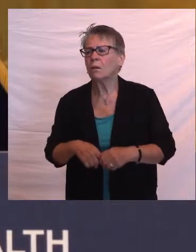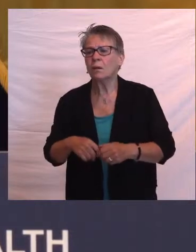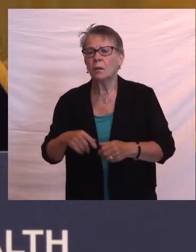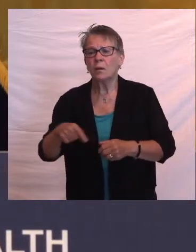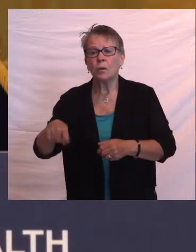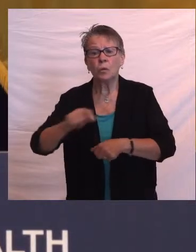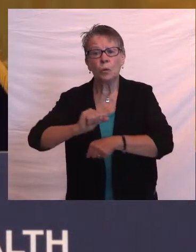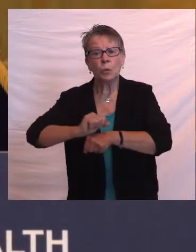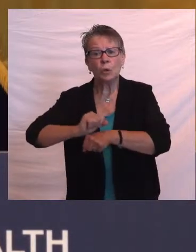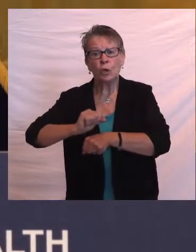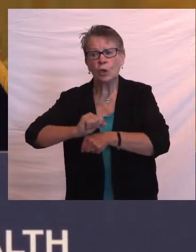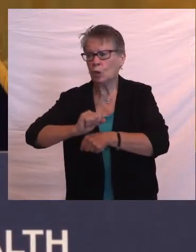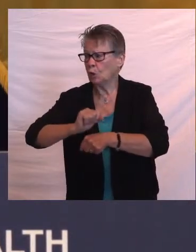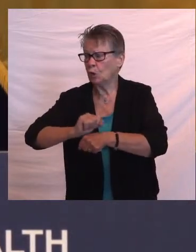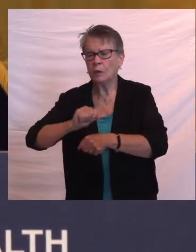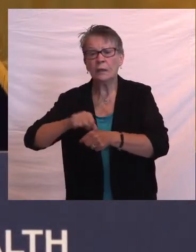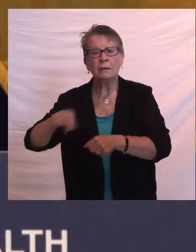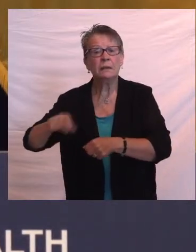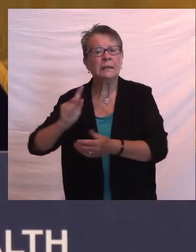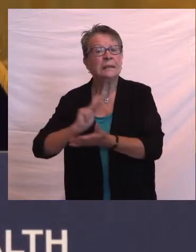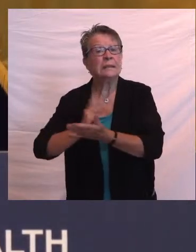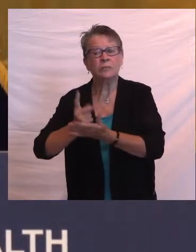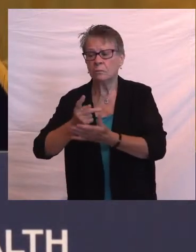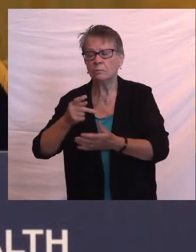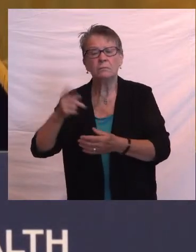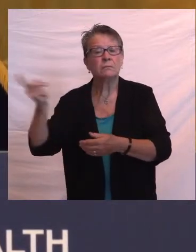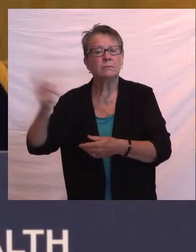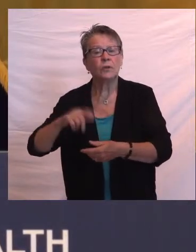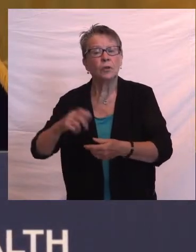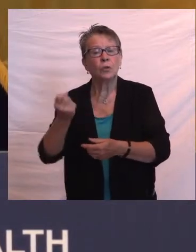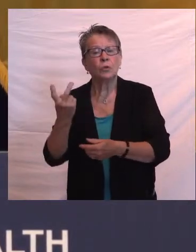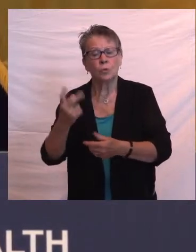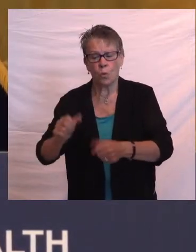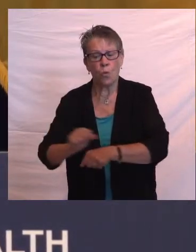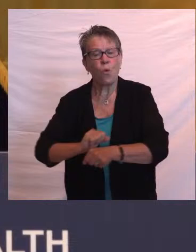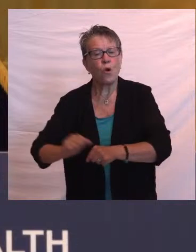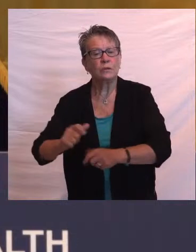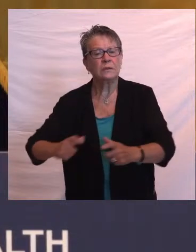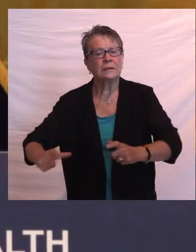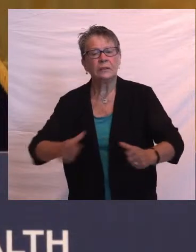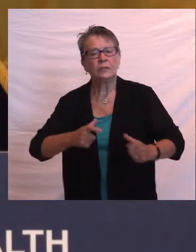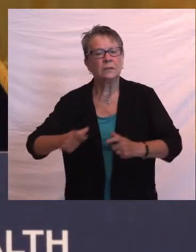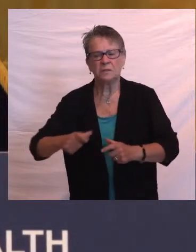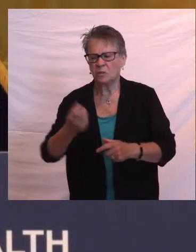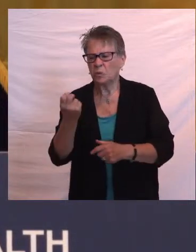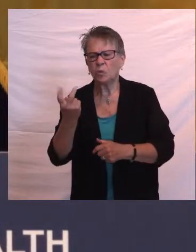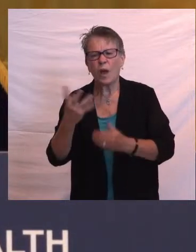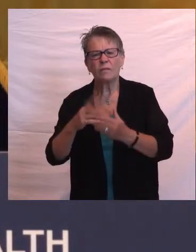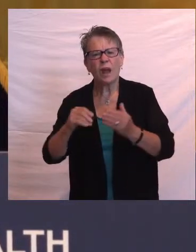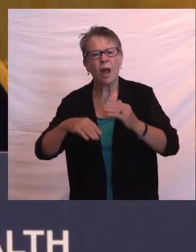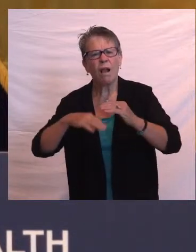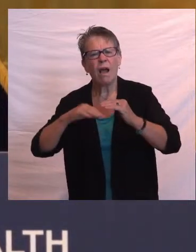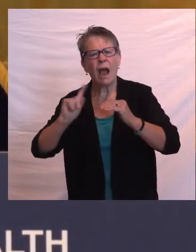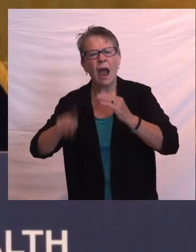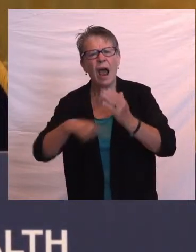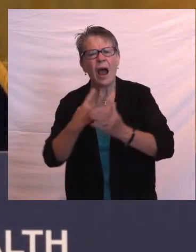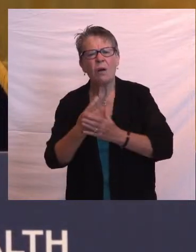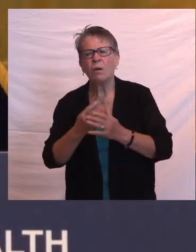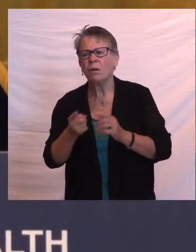down the street and get 18 bucks an hour to do X or Y. This is hopefully some way to